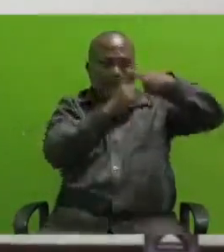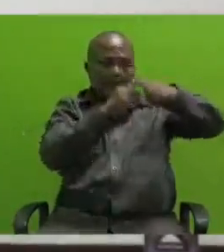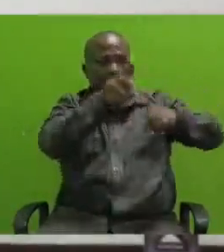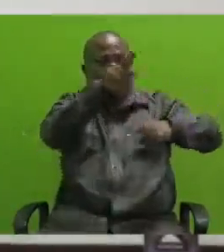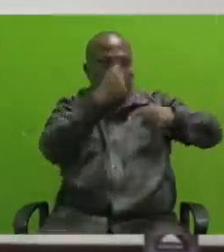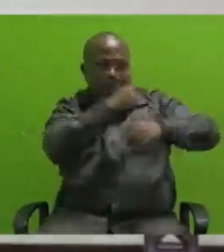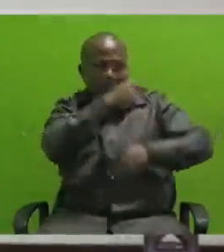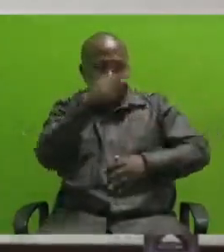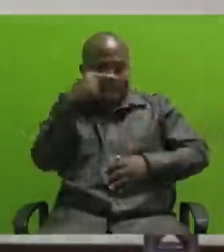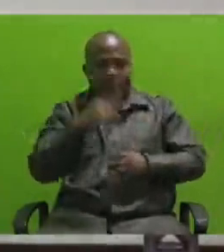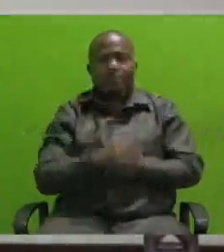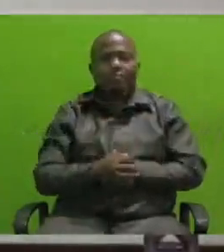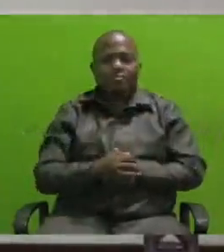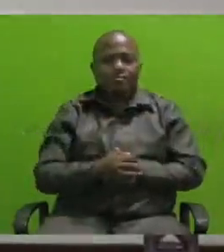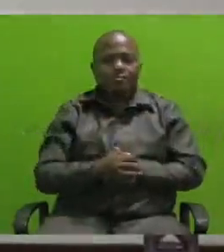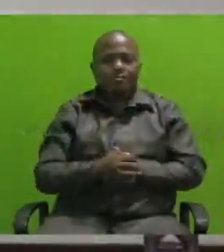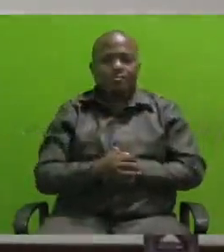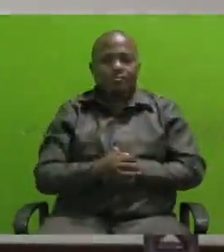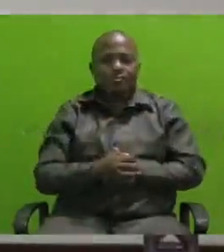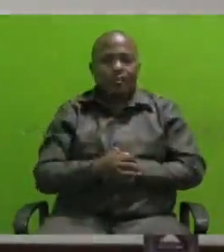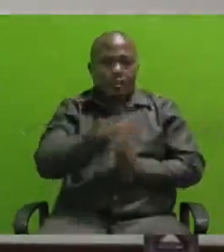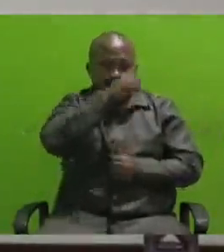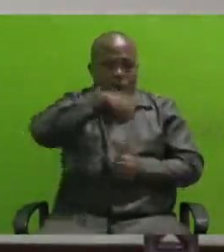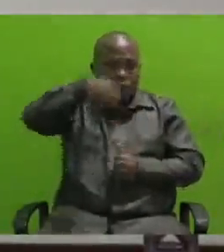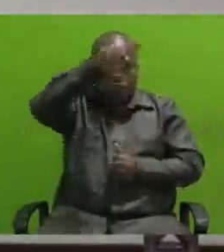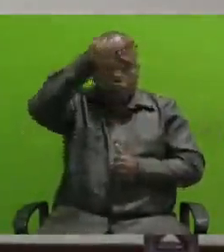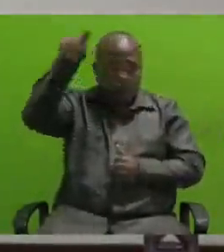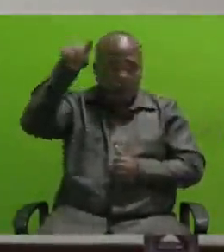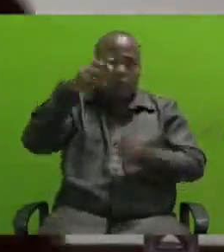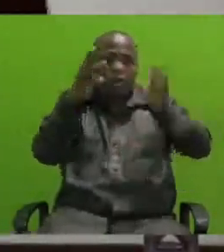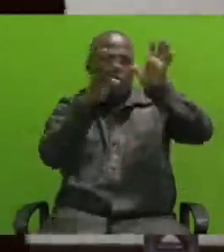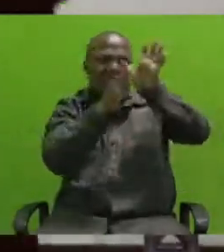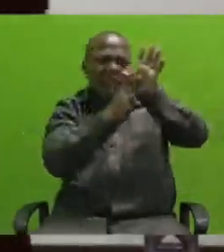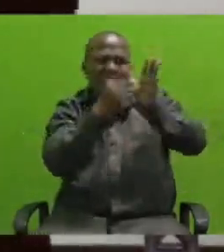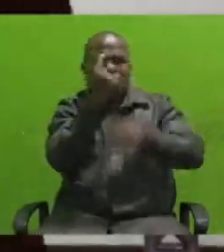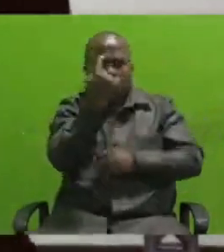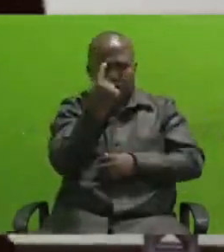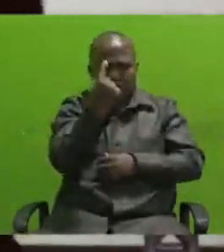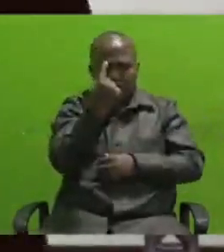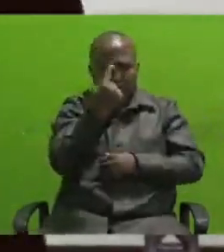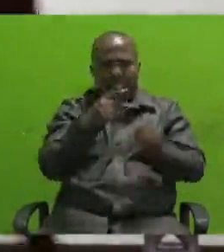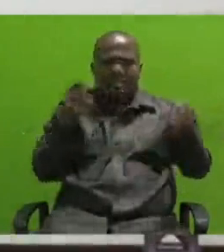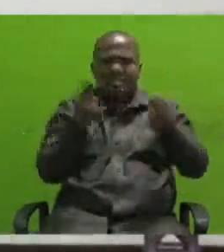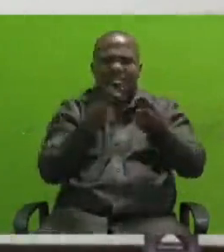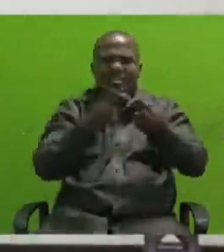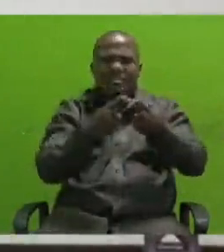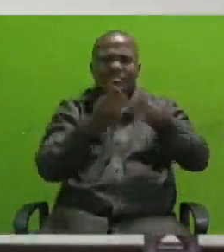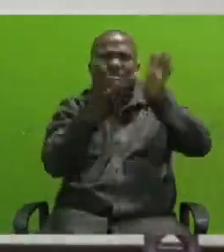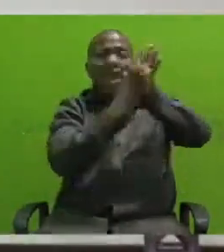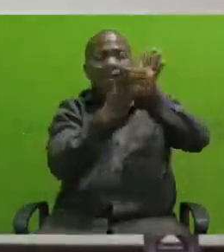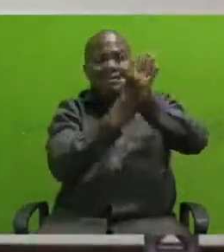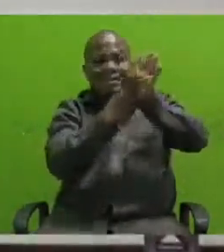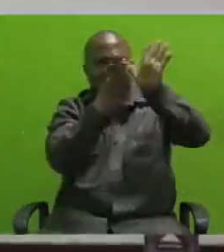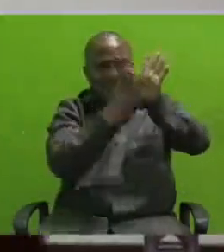and square root of 81, which is 9, over square root